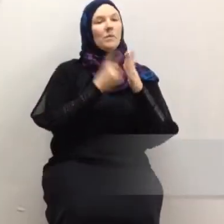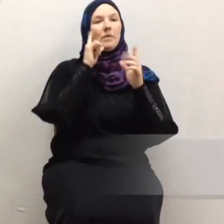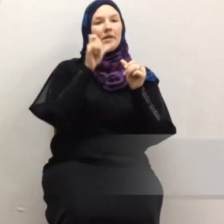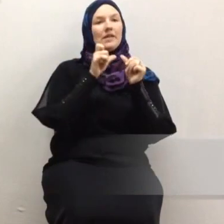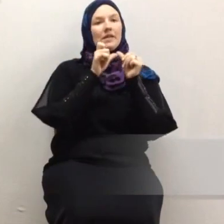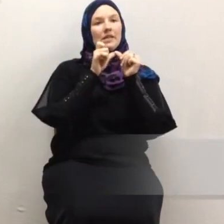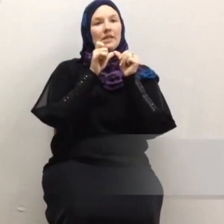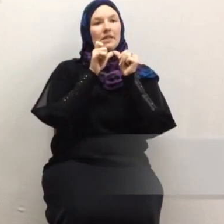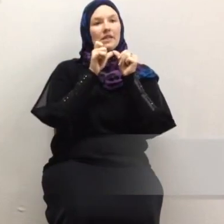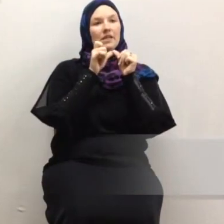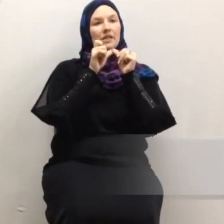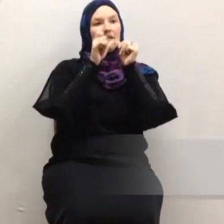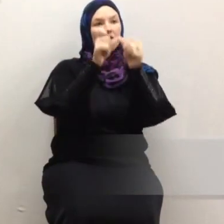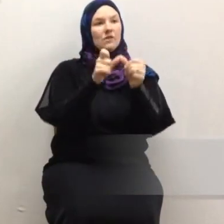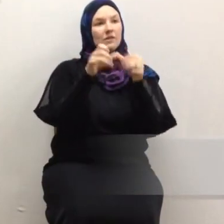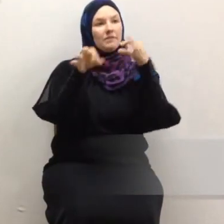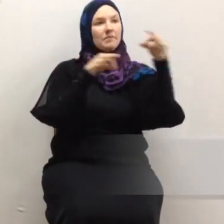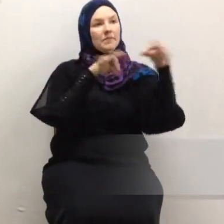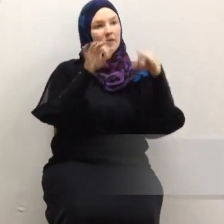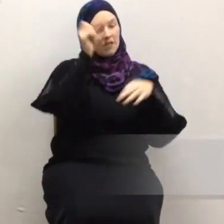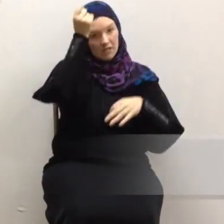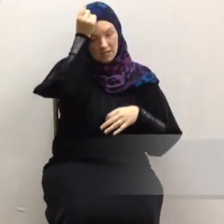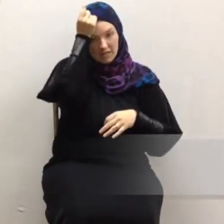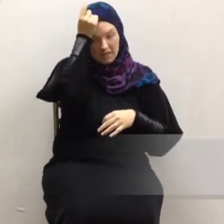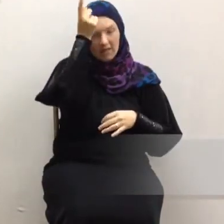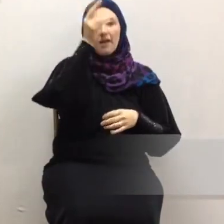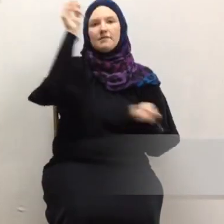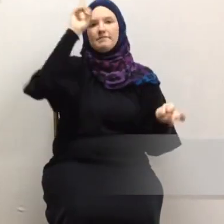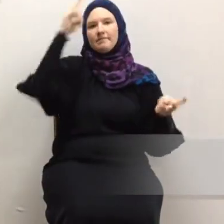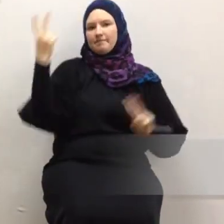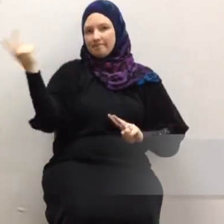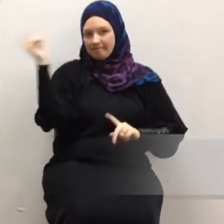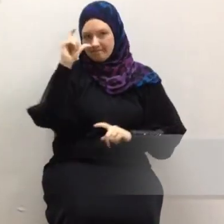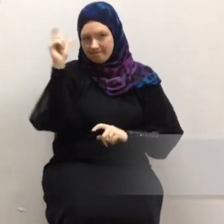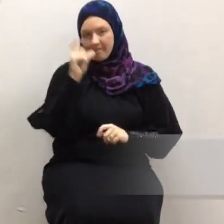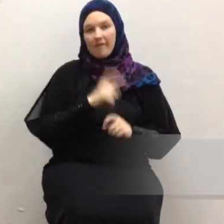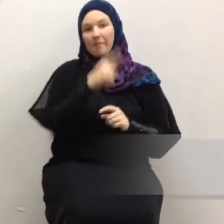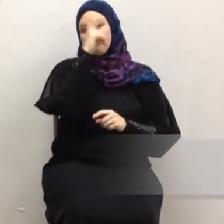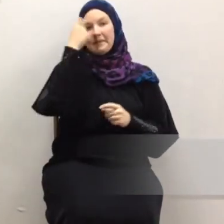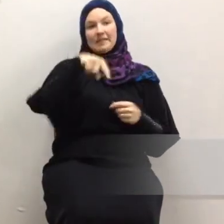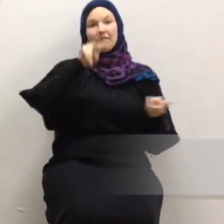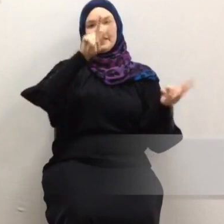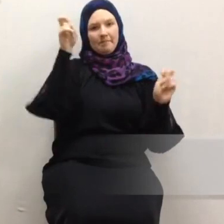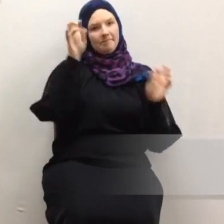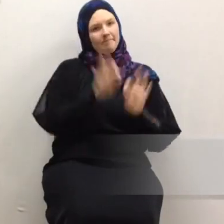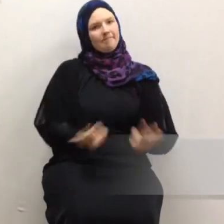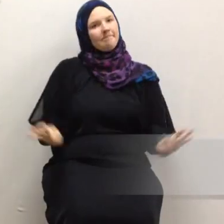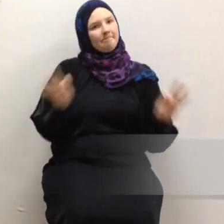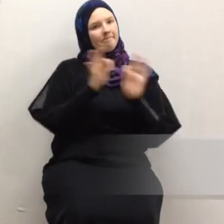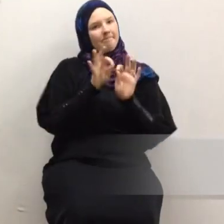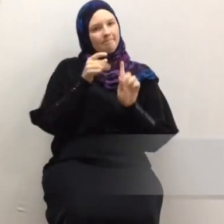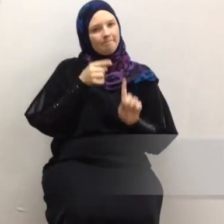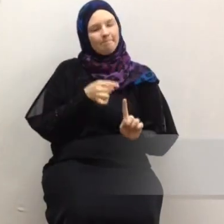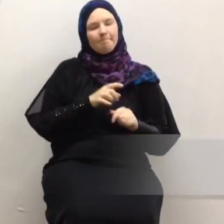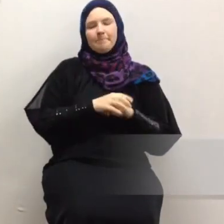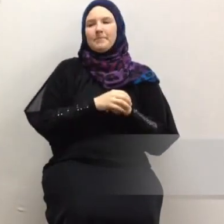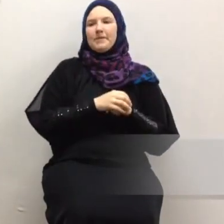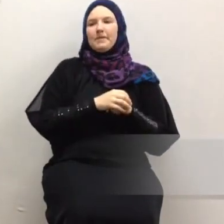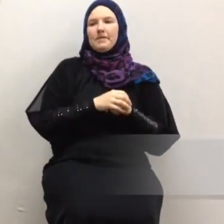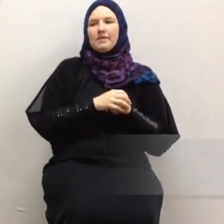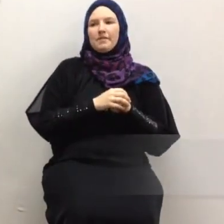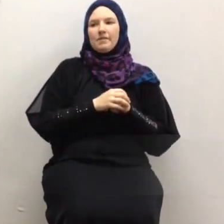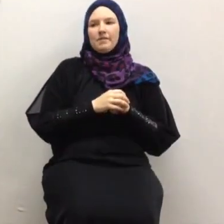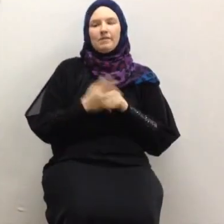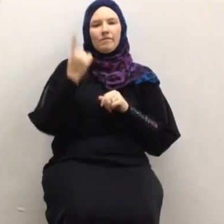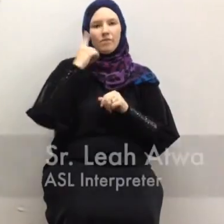vis-a-vis misunderstandings of Islam, because this topic is key to